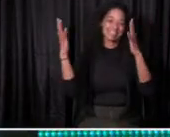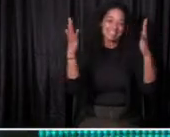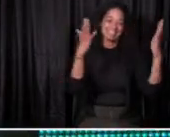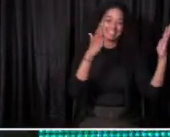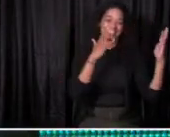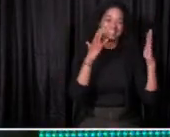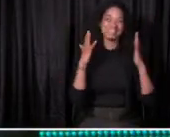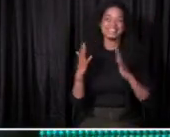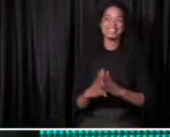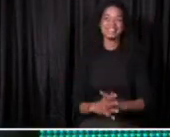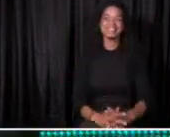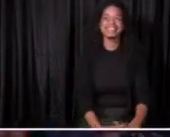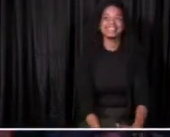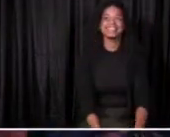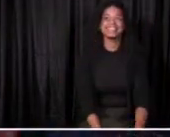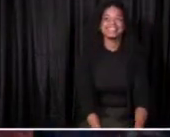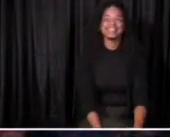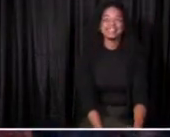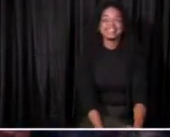Yes.